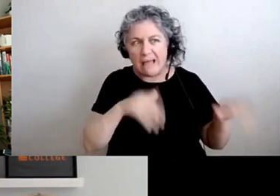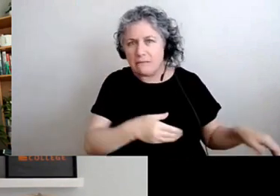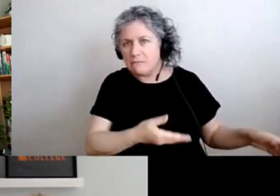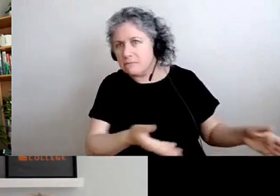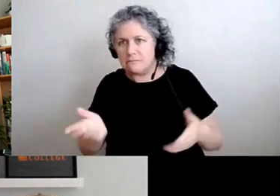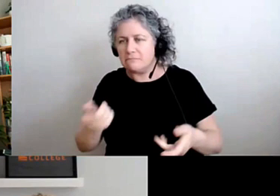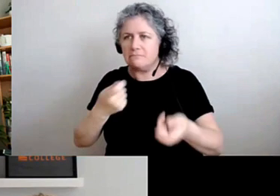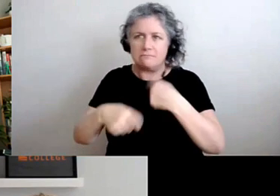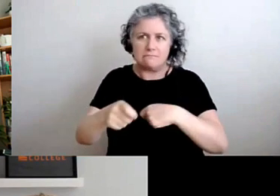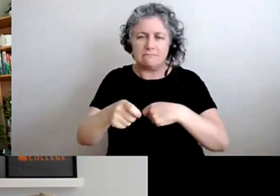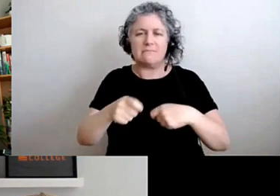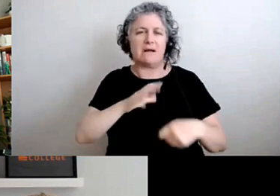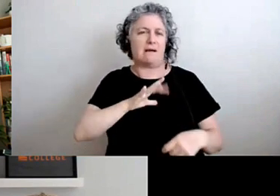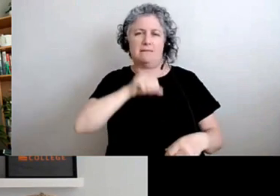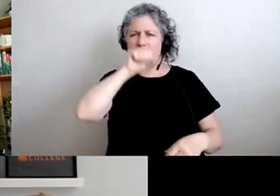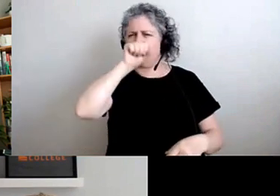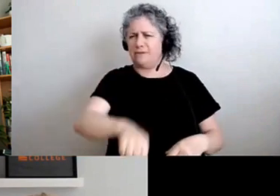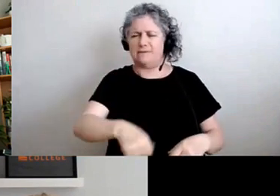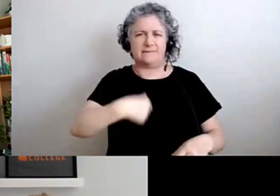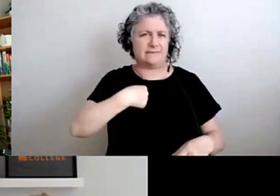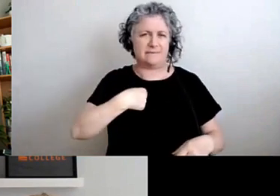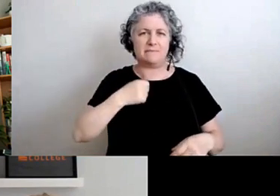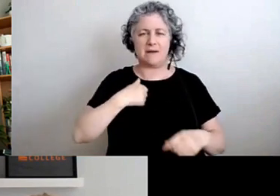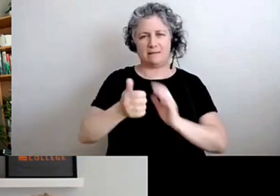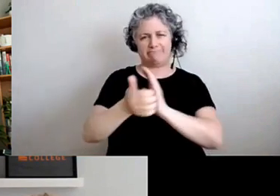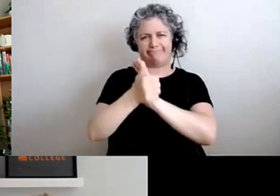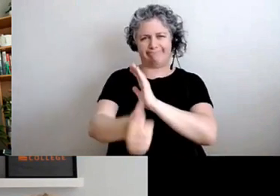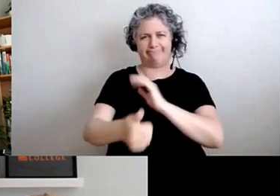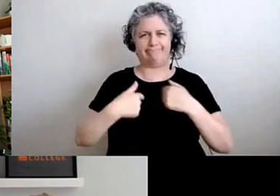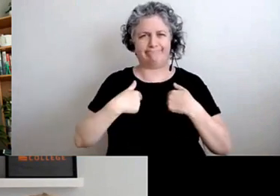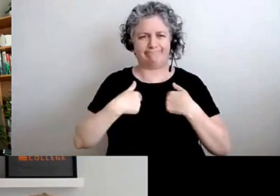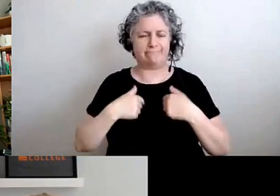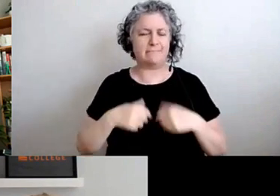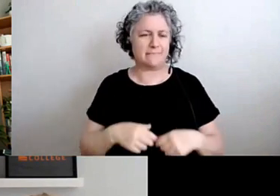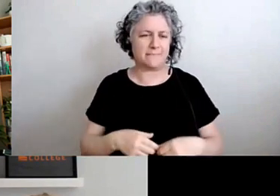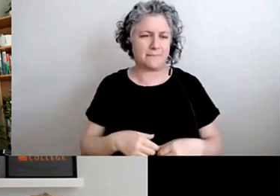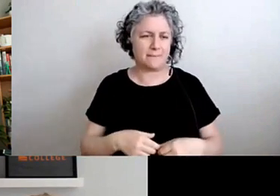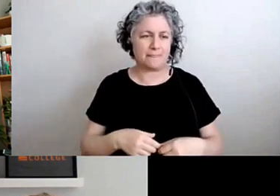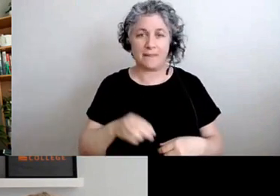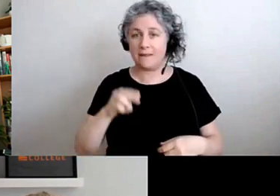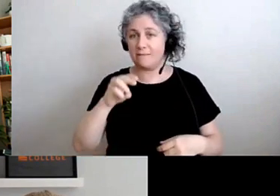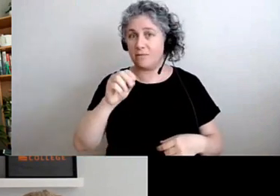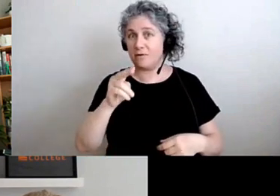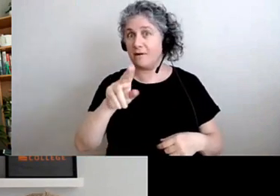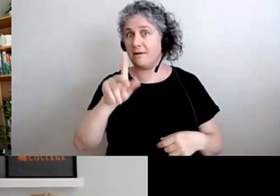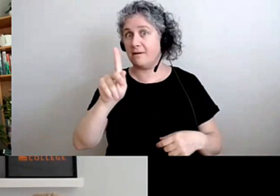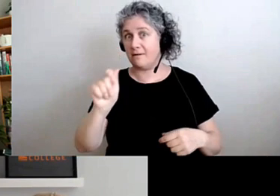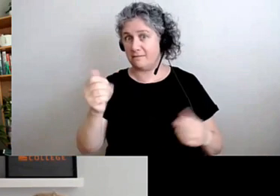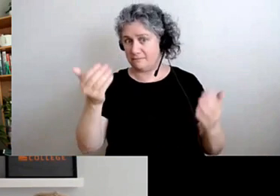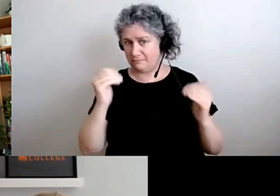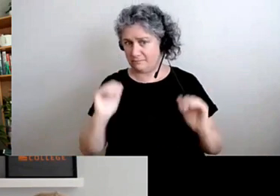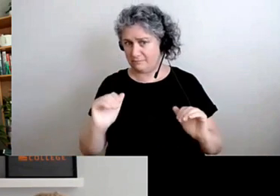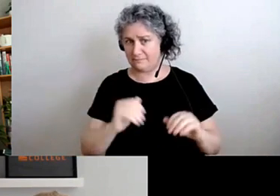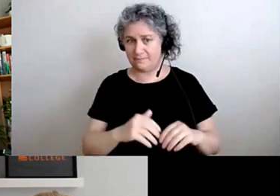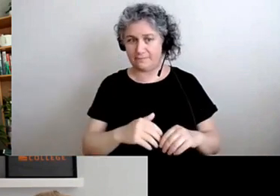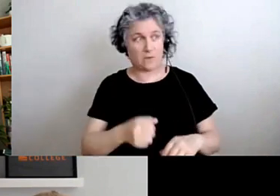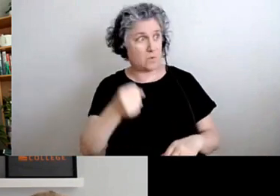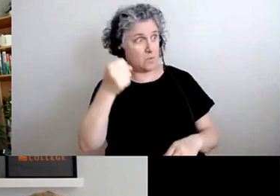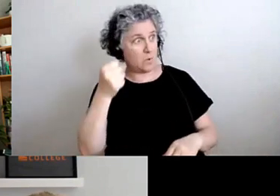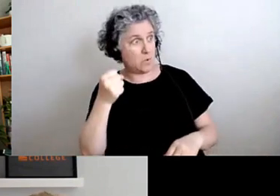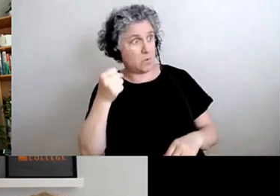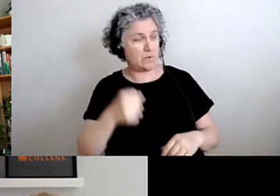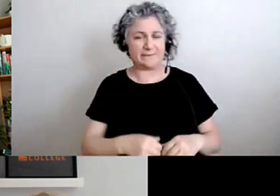thing. So that's where I excel. All right, Monica, we can go to the next slide. Woohoo.